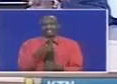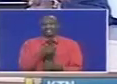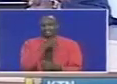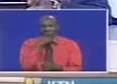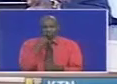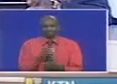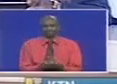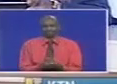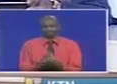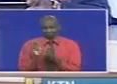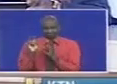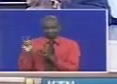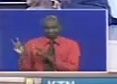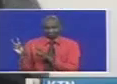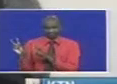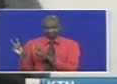look.